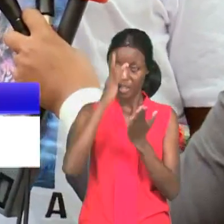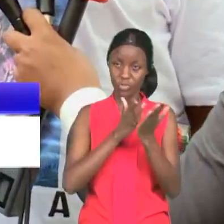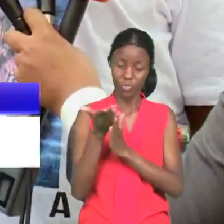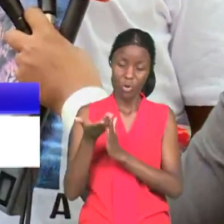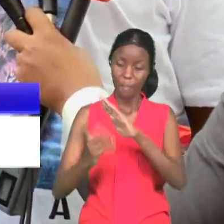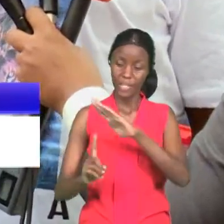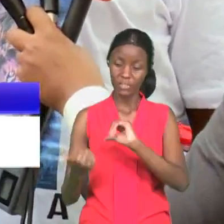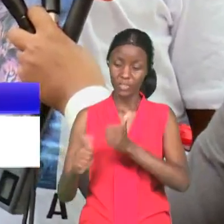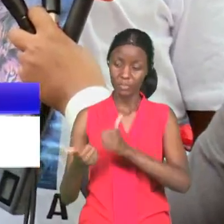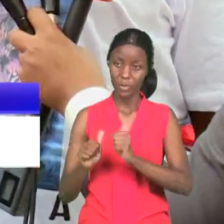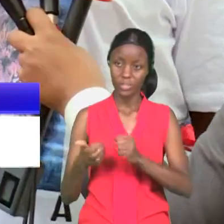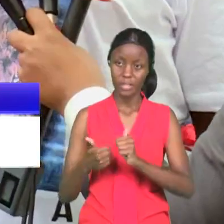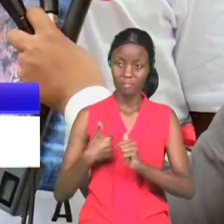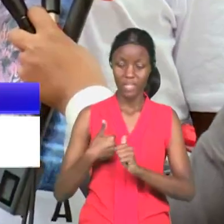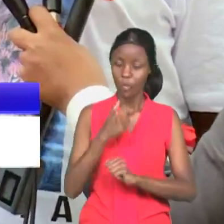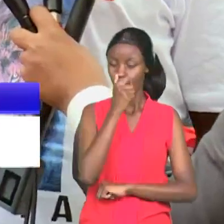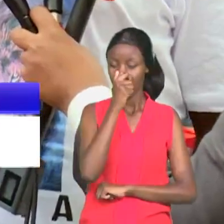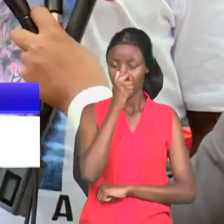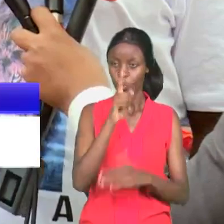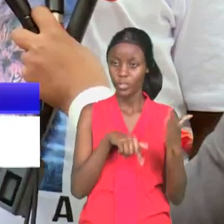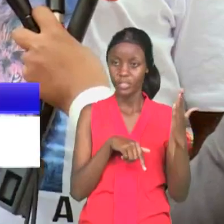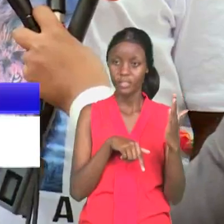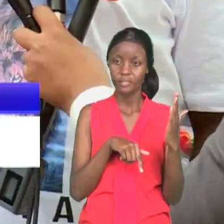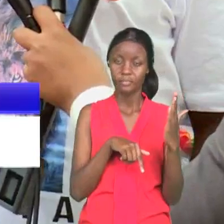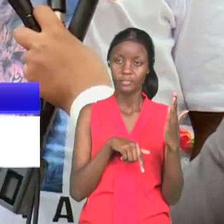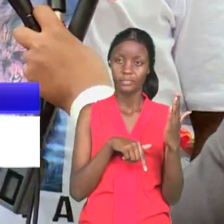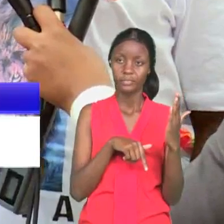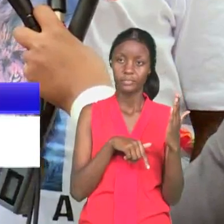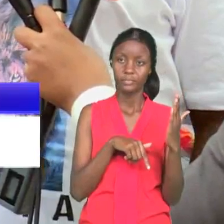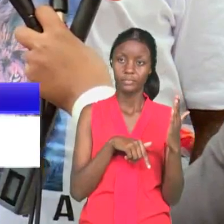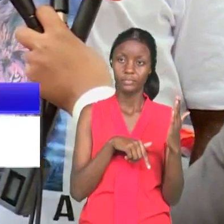Sports. So I wish to